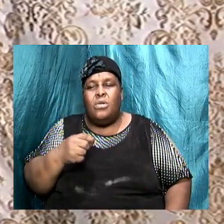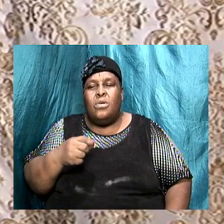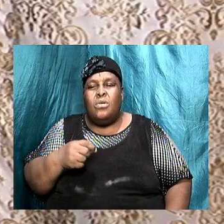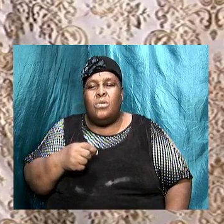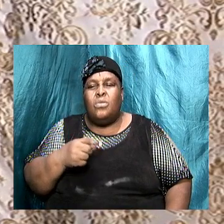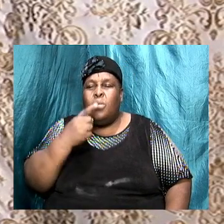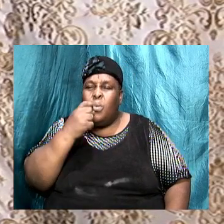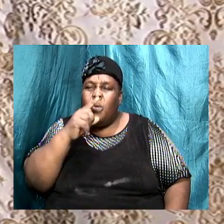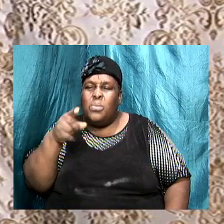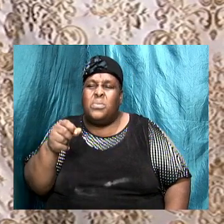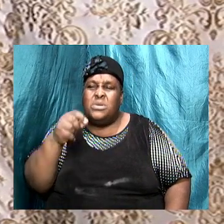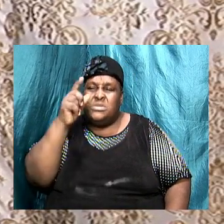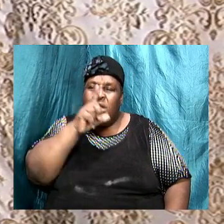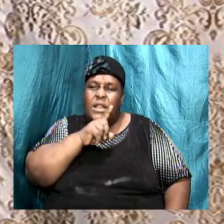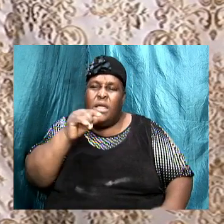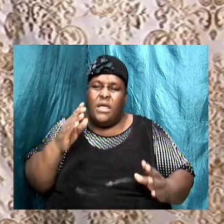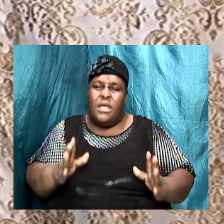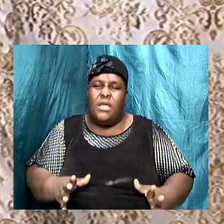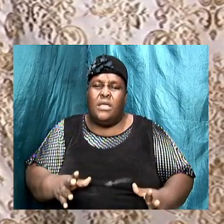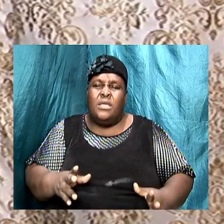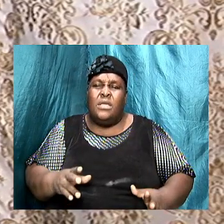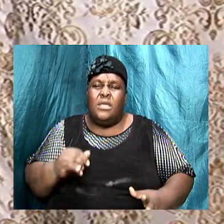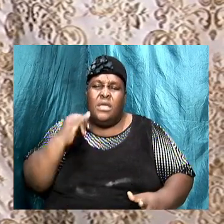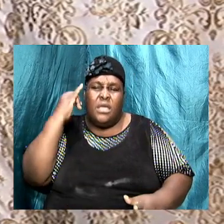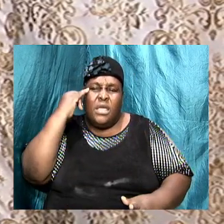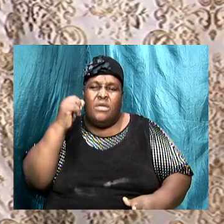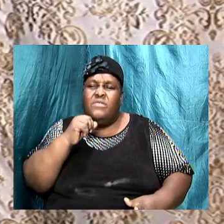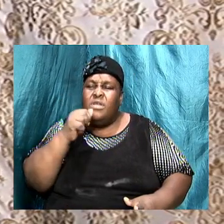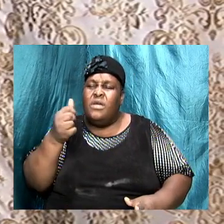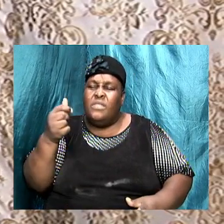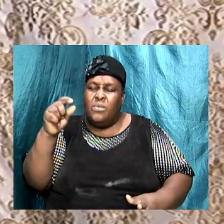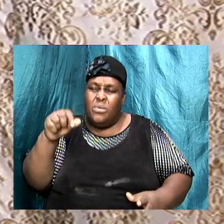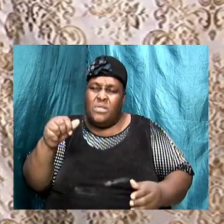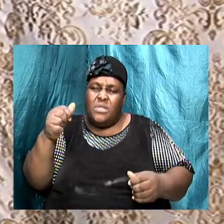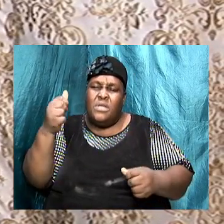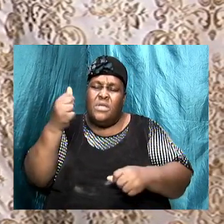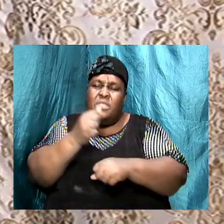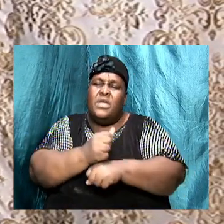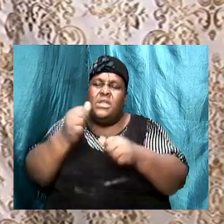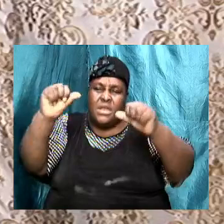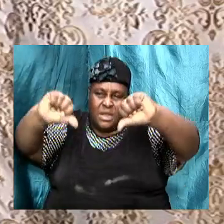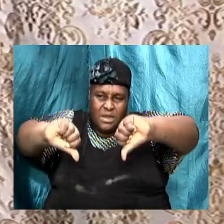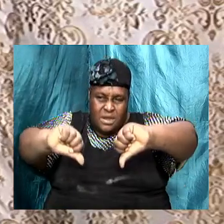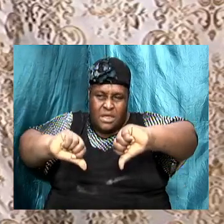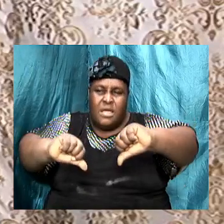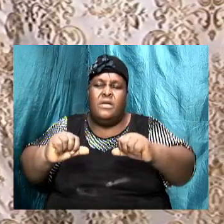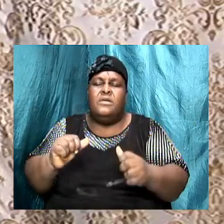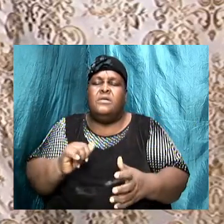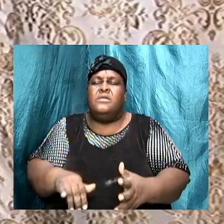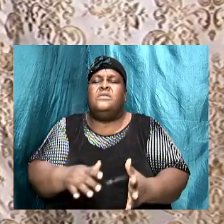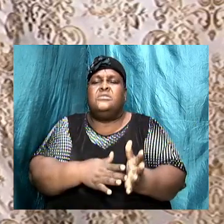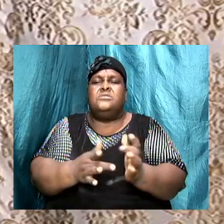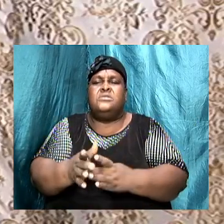who is the liar if it's not the one who denies that Jesus is the Christ? This is the Antichrist who denies